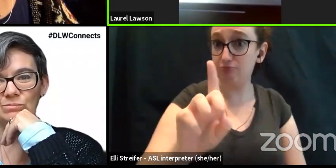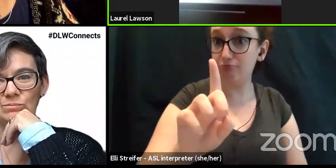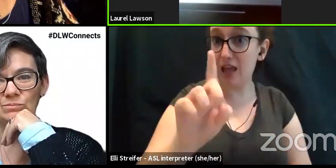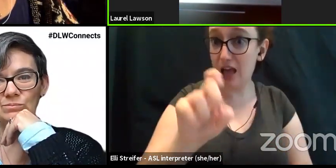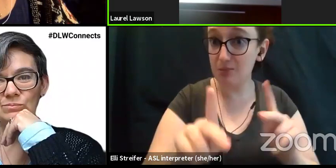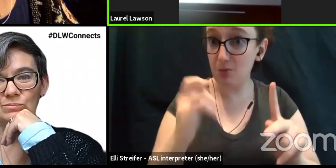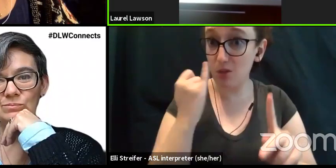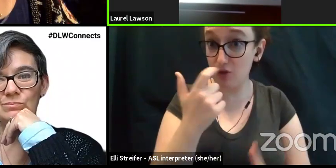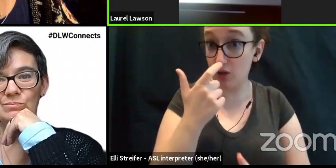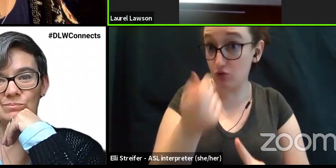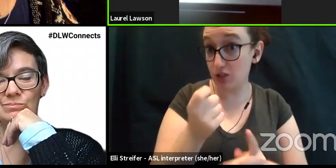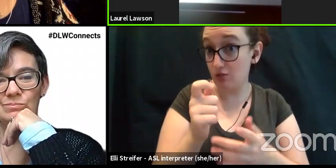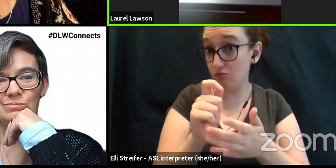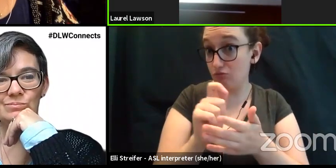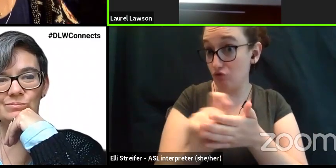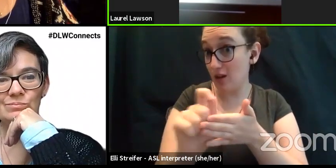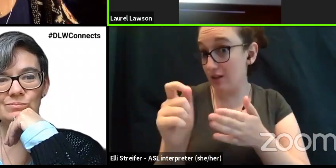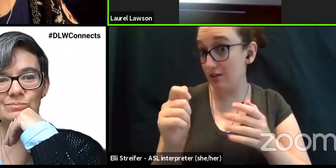That is a good question.